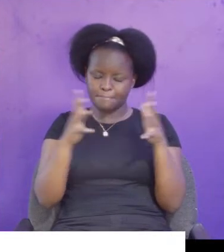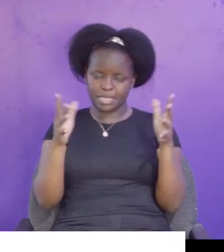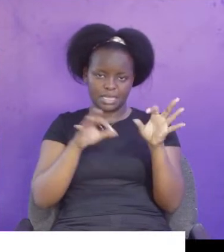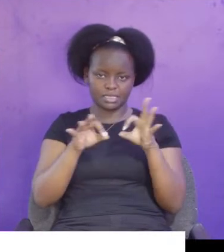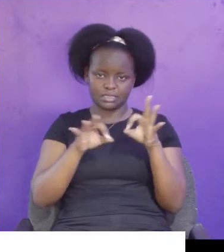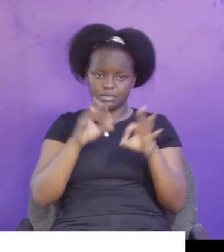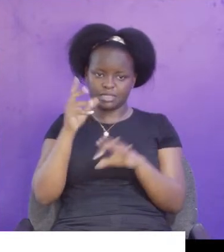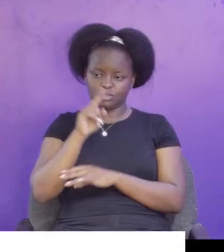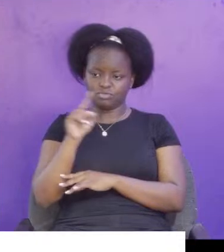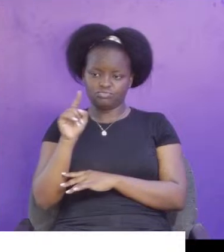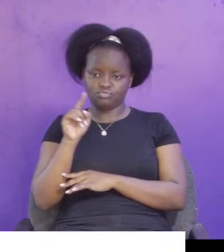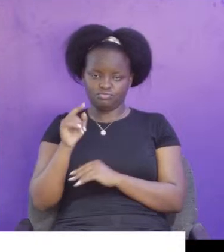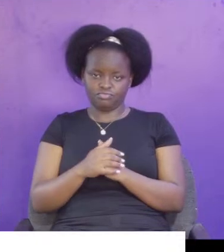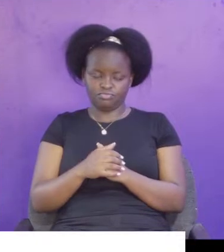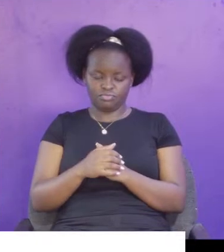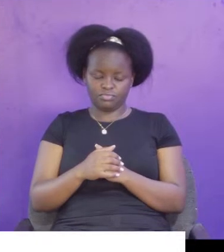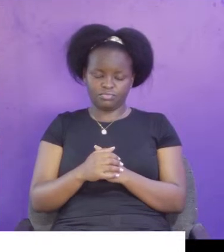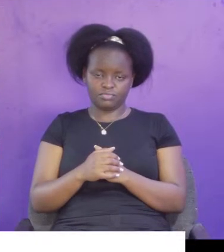Last